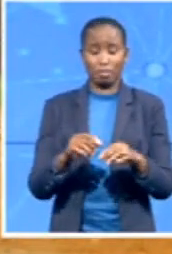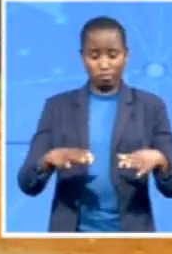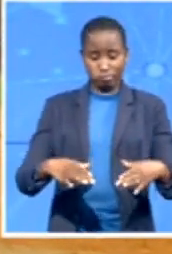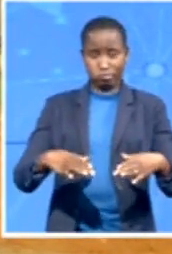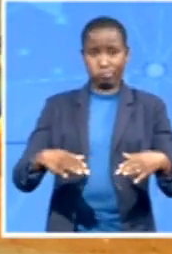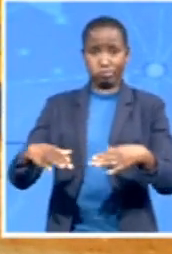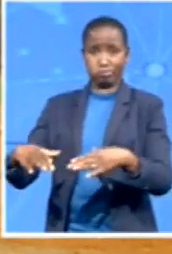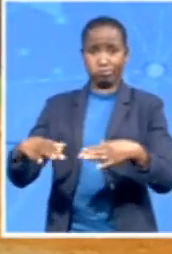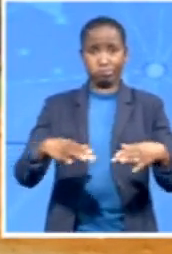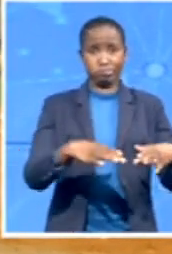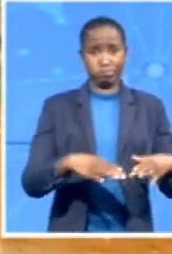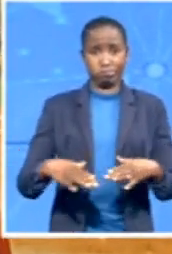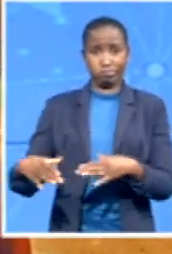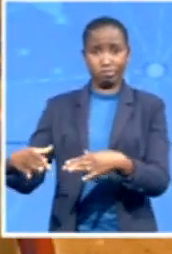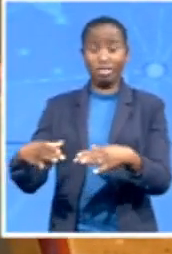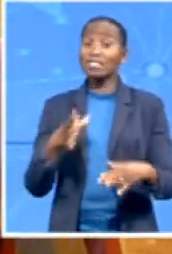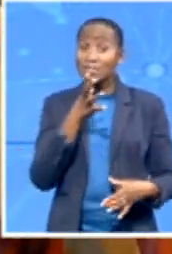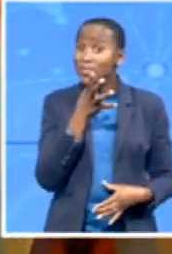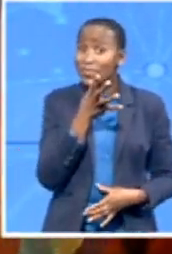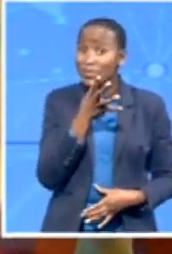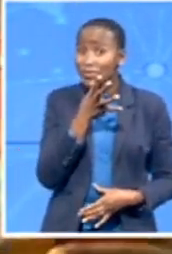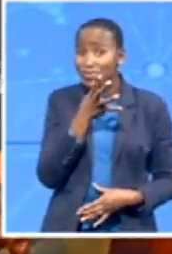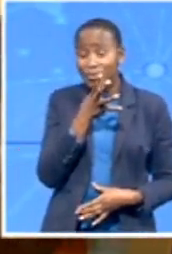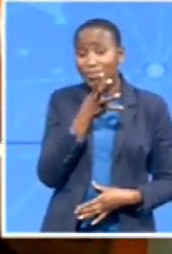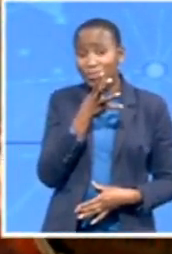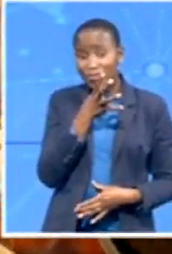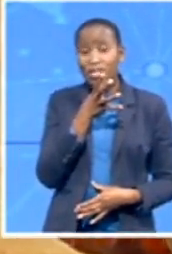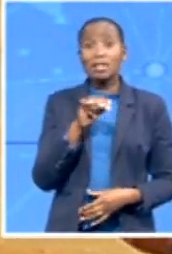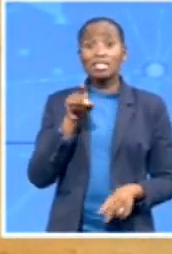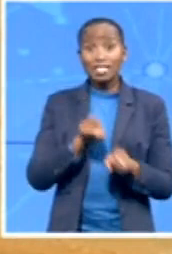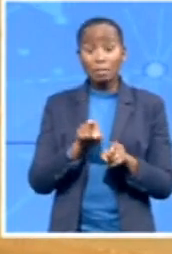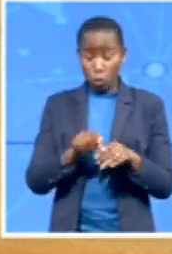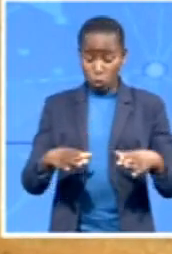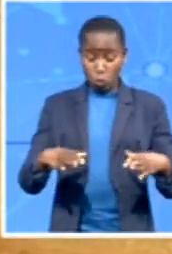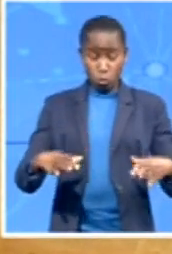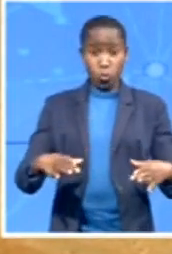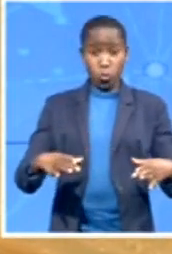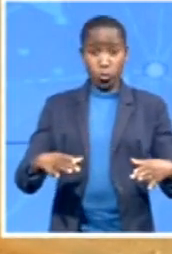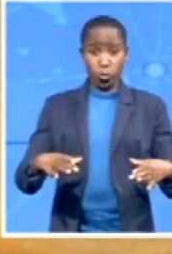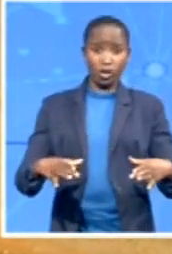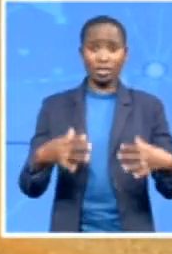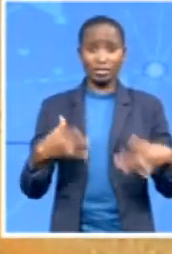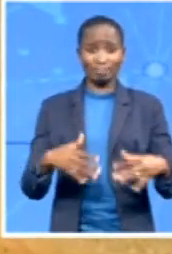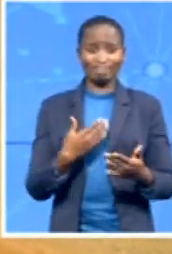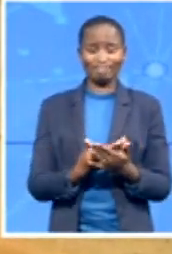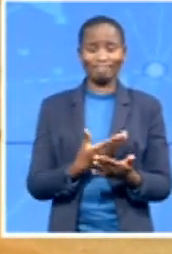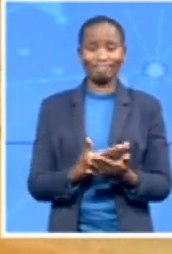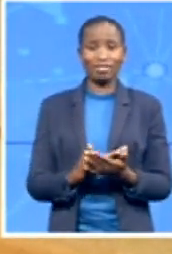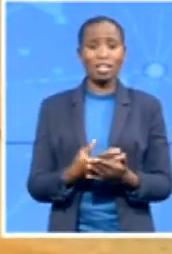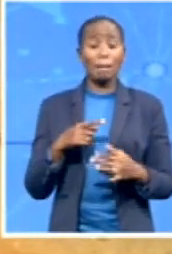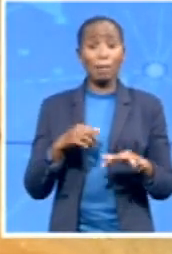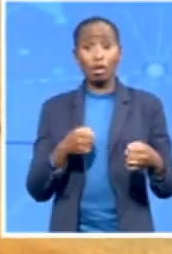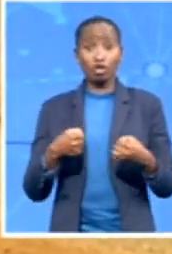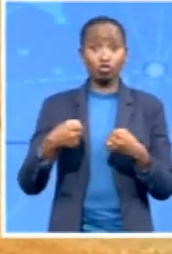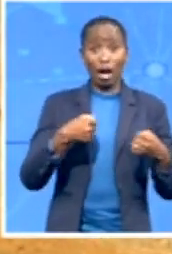not just potholes, but gaping potholes. You know, drivers are compelled to